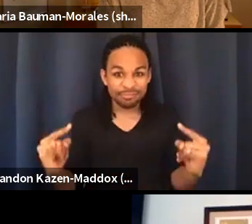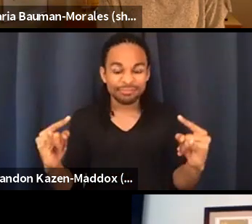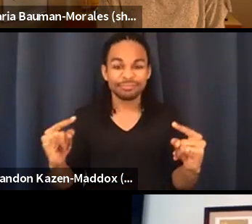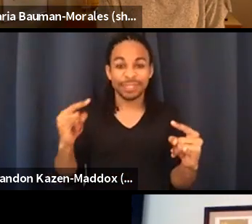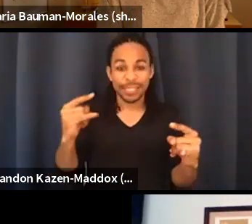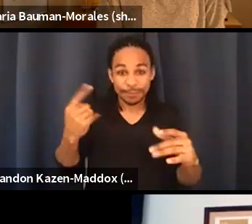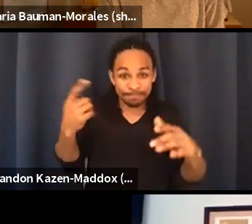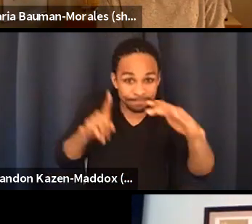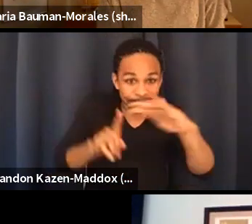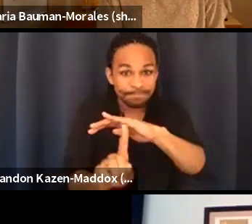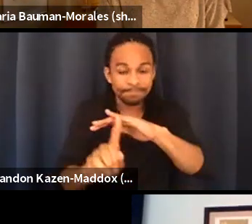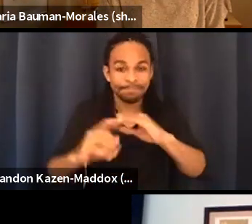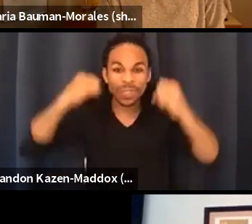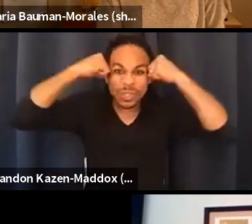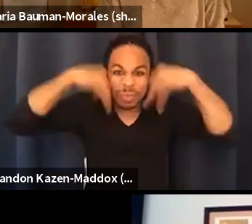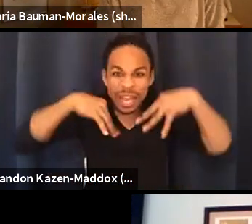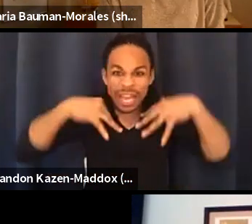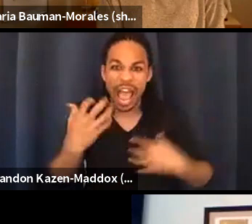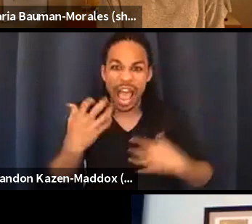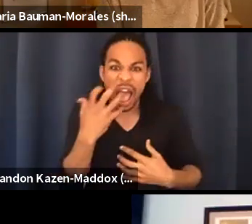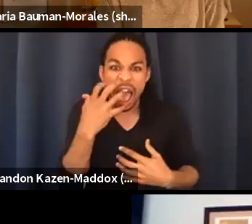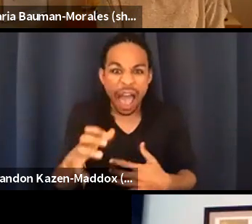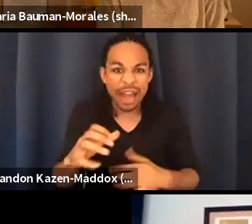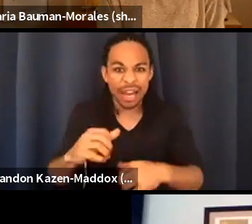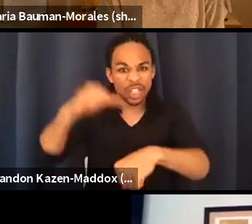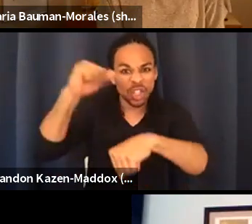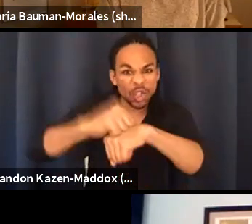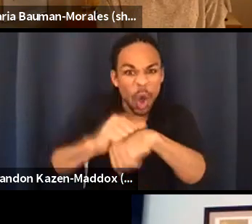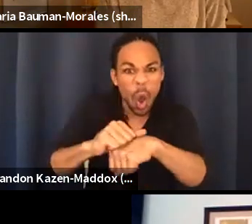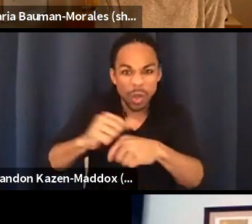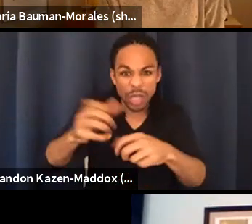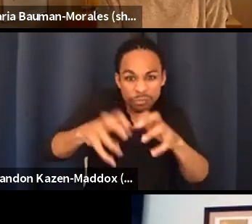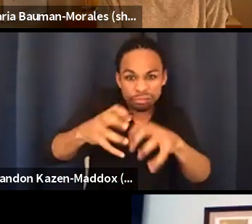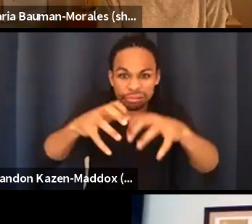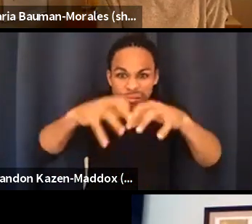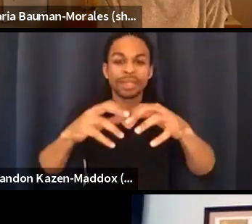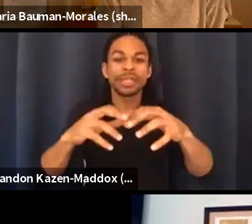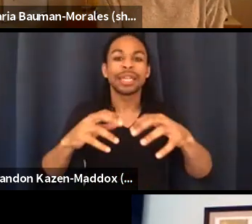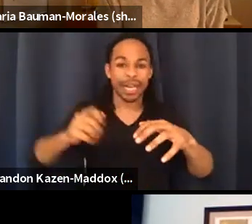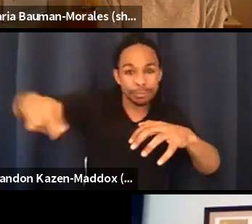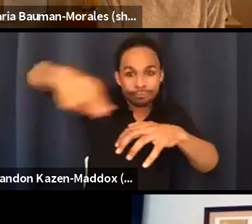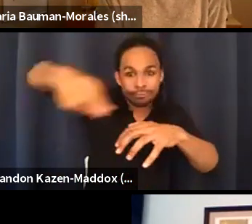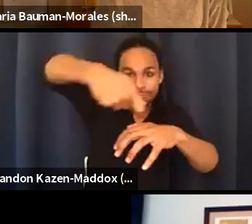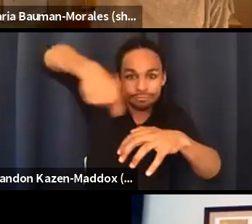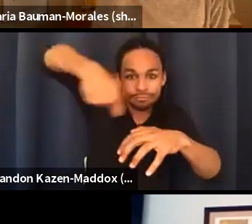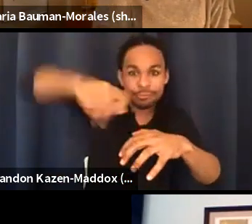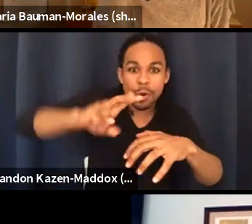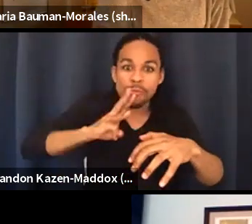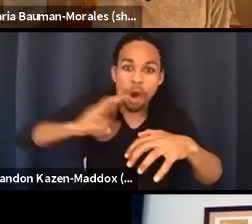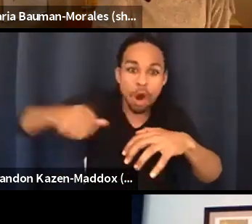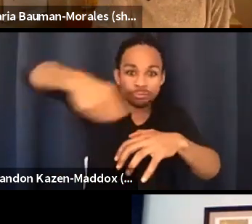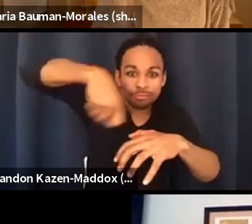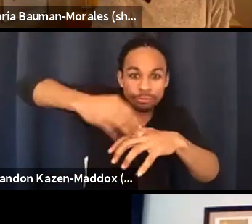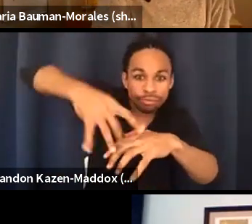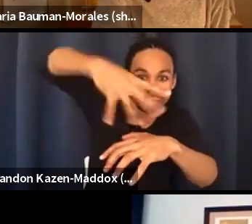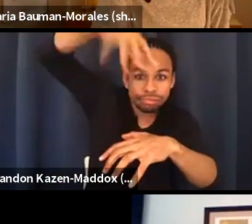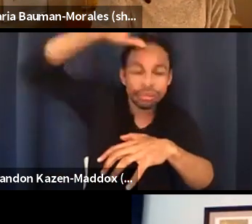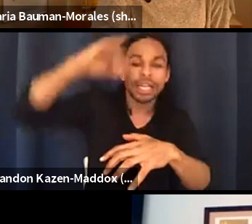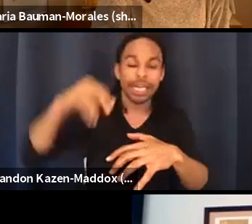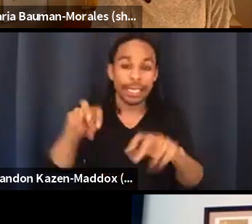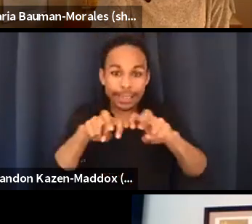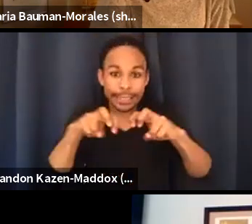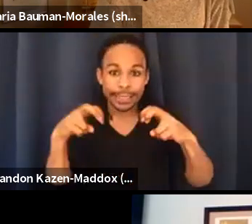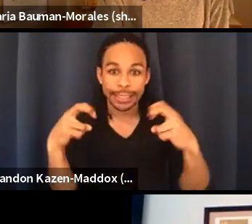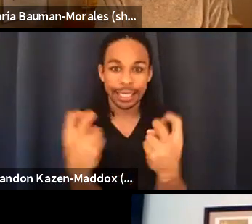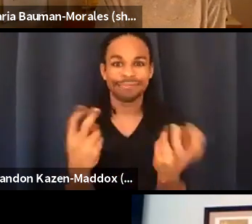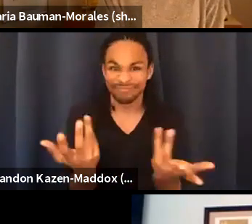things to construct this capsule, so to speak, that would hold our energies, our collective energies together. And it was